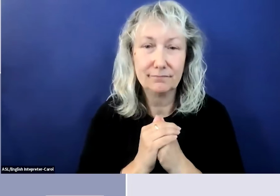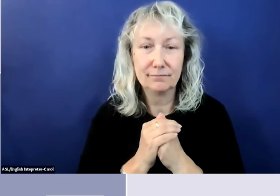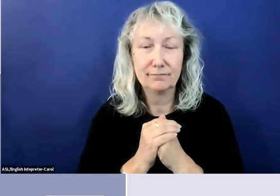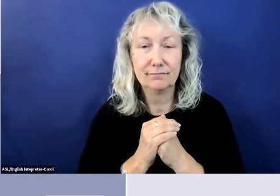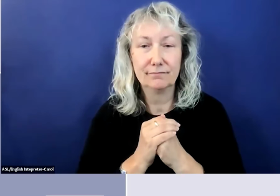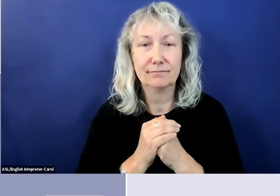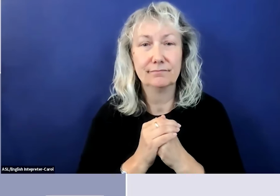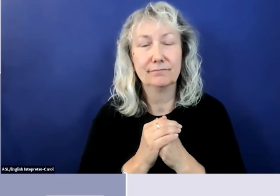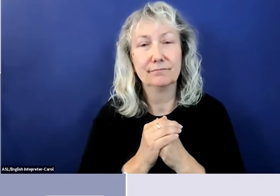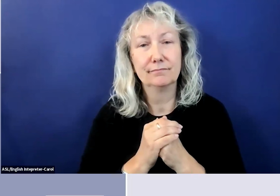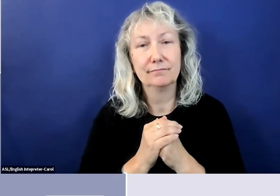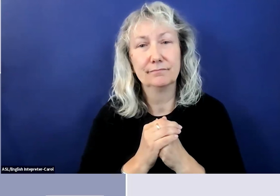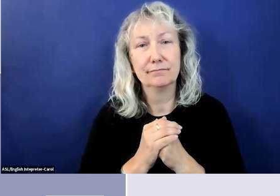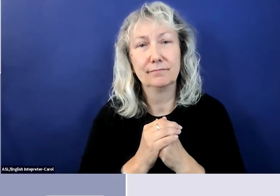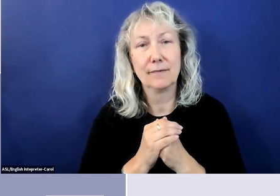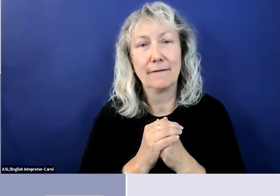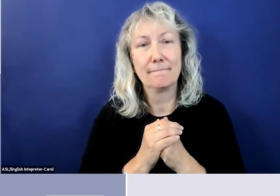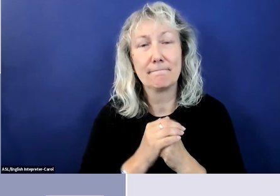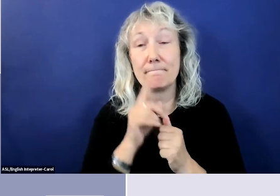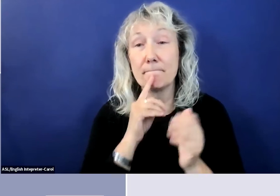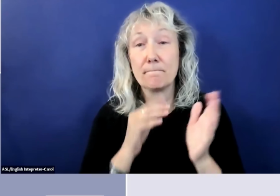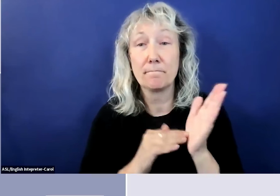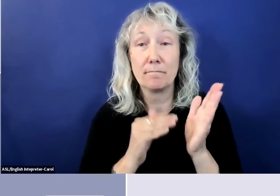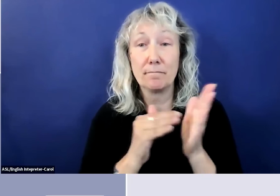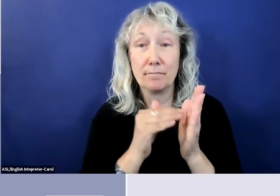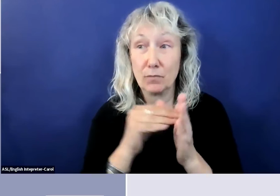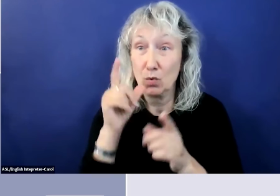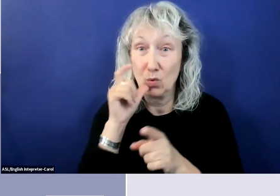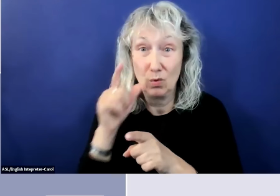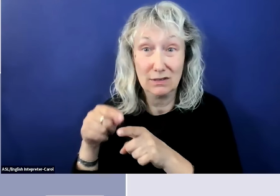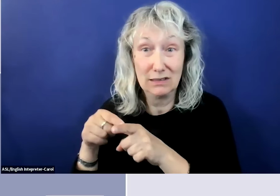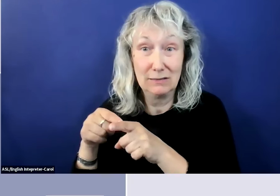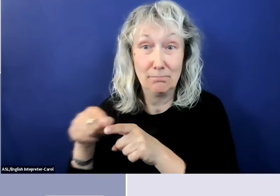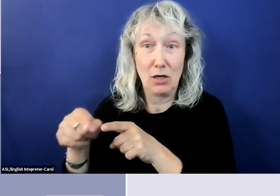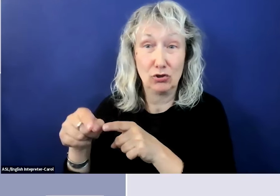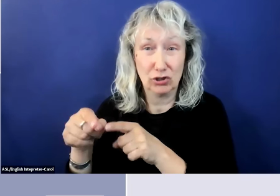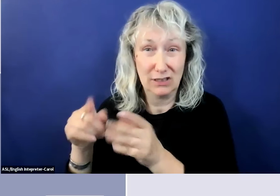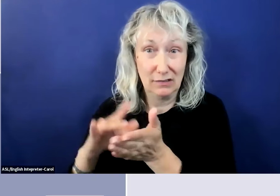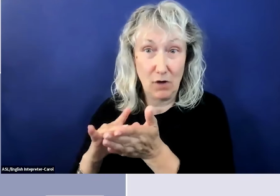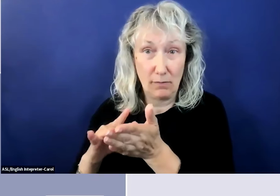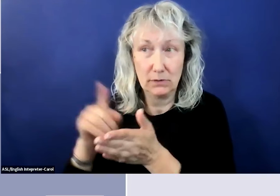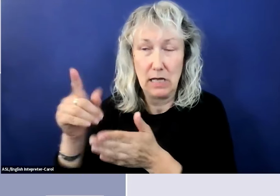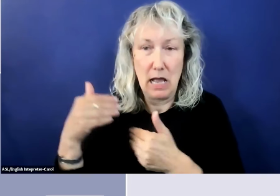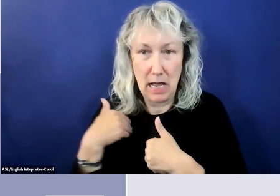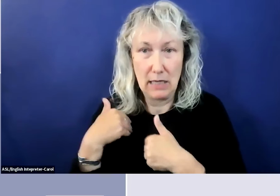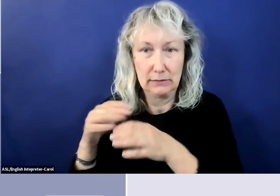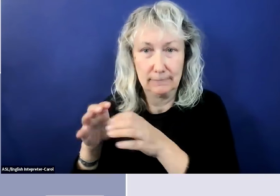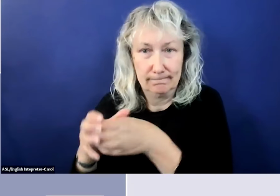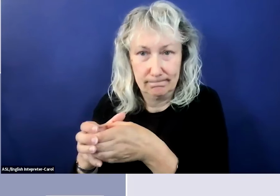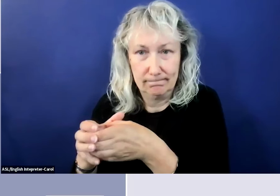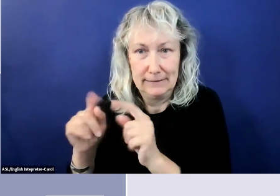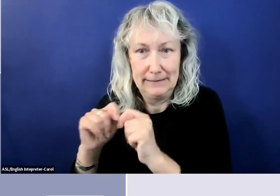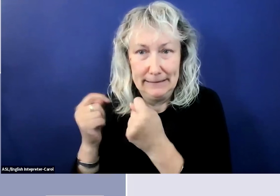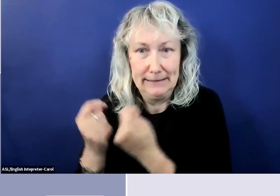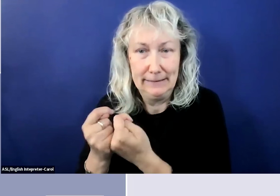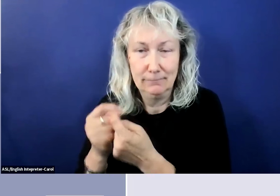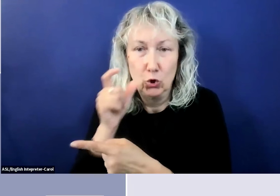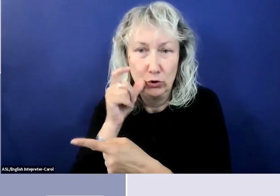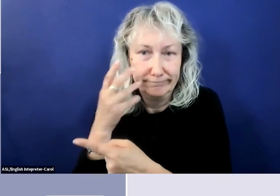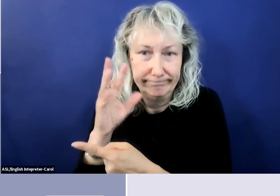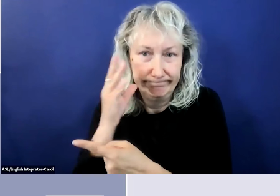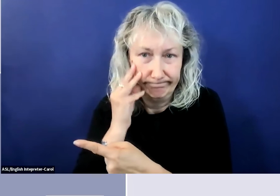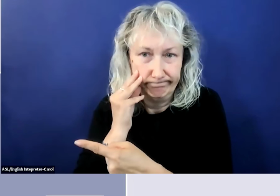occurs. Many of the specialty pharmacies have care teams that may have had previous experience